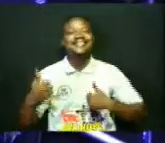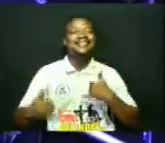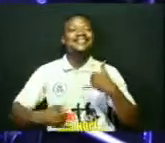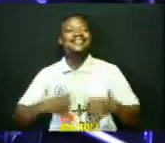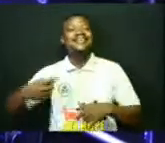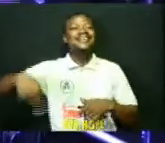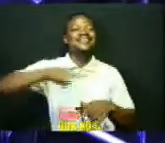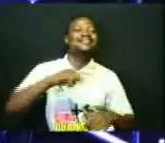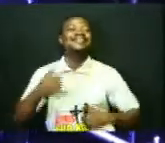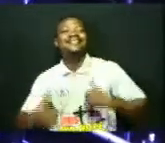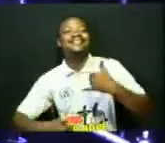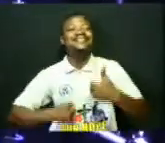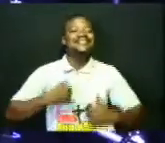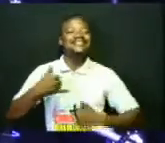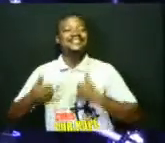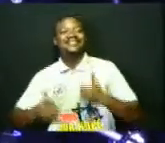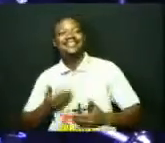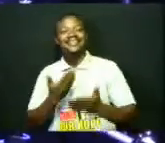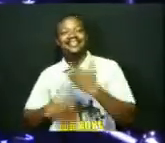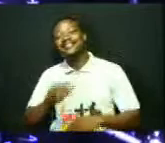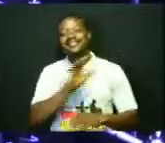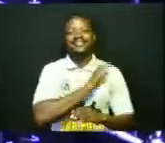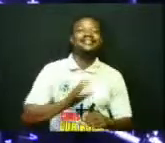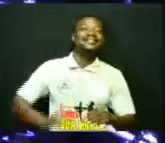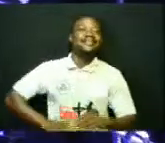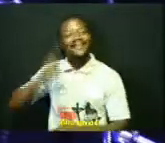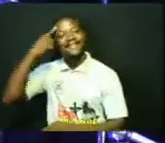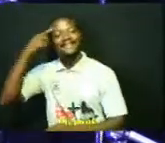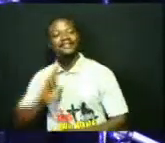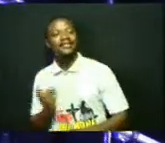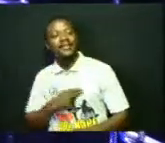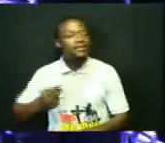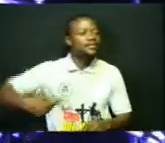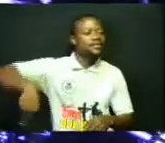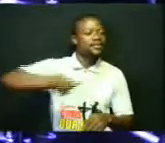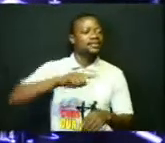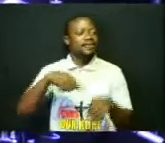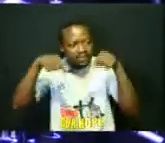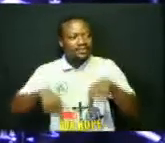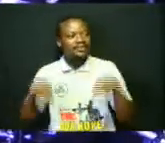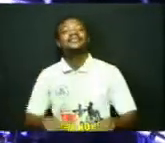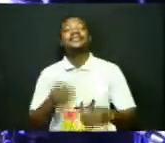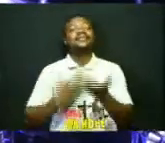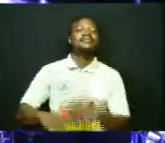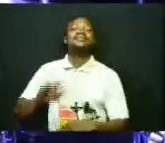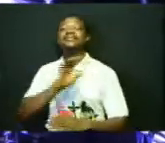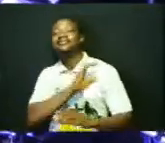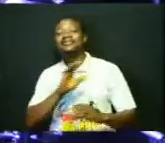Oh,